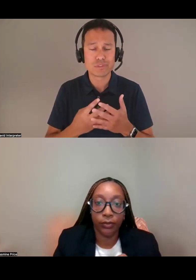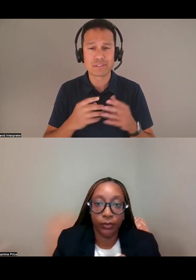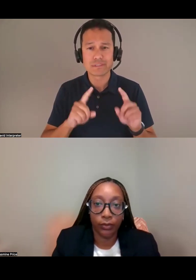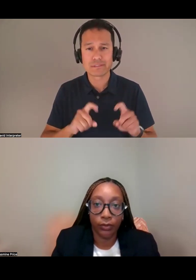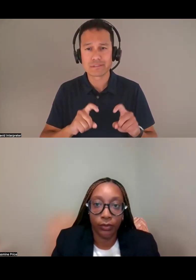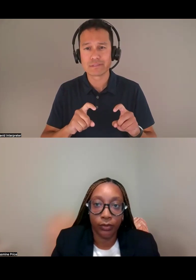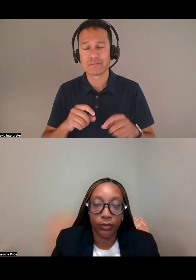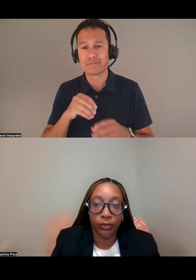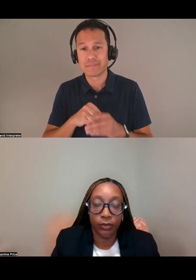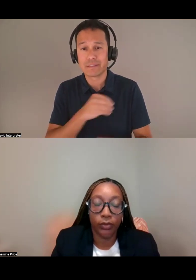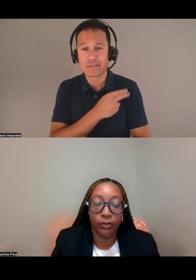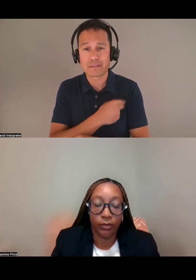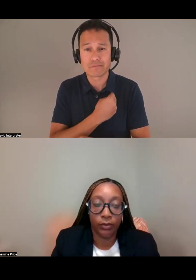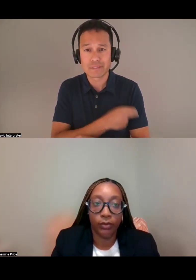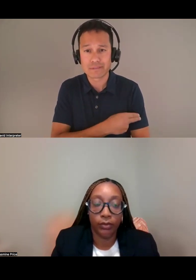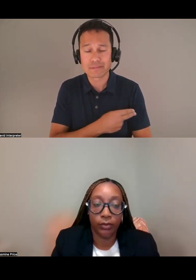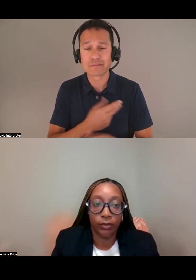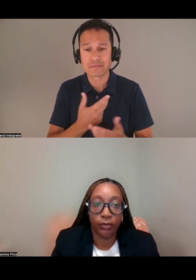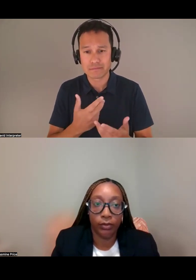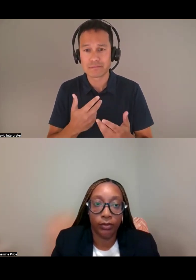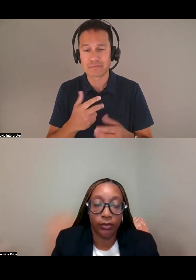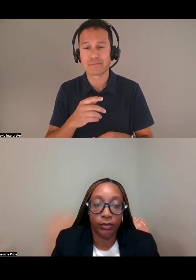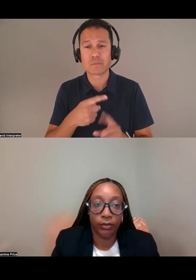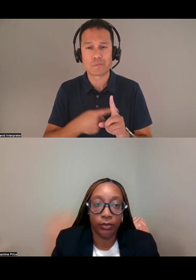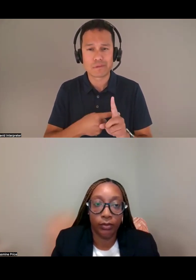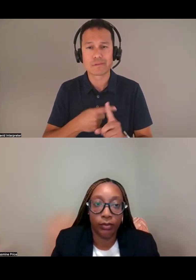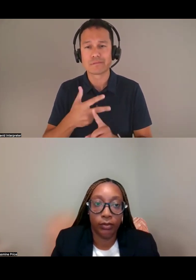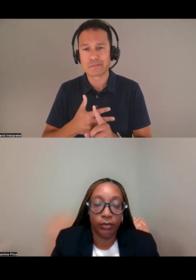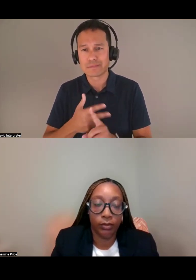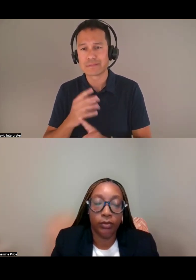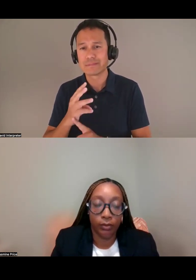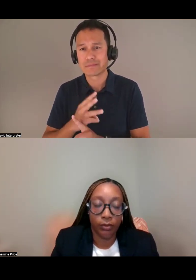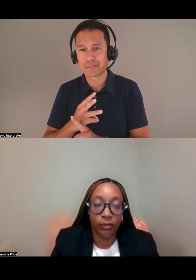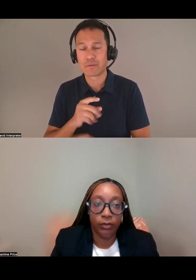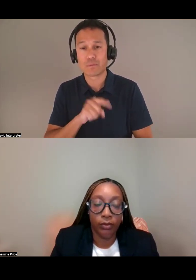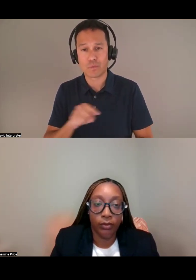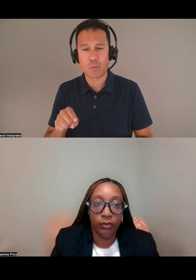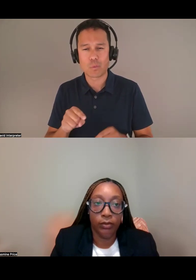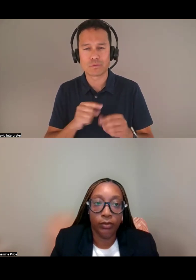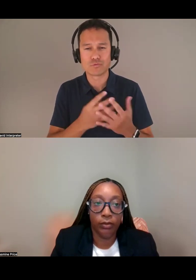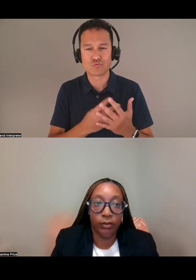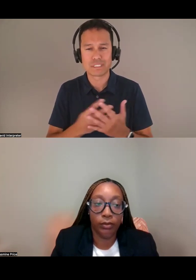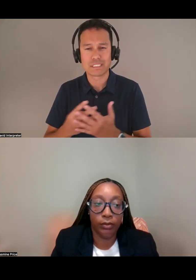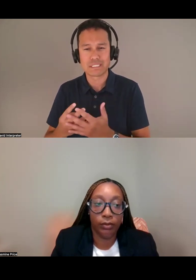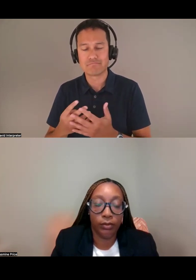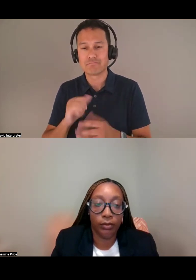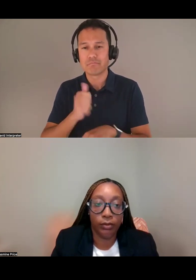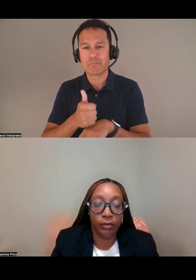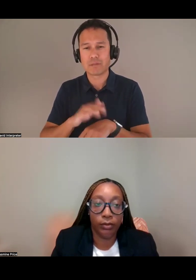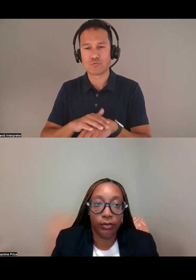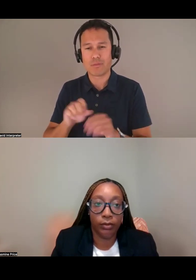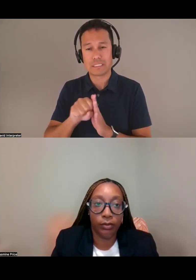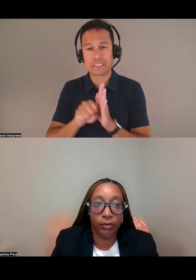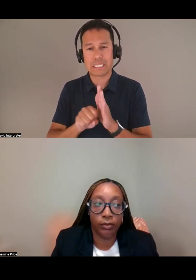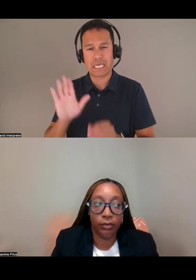at hospitals that 1, 3, and 6 month, those particular screenings. And they do it based on the state. I'm wondering if